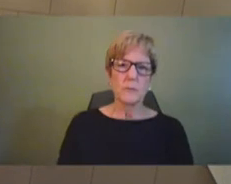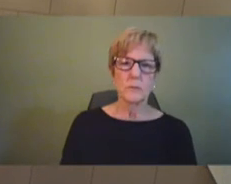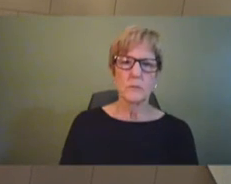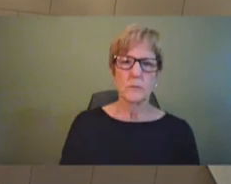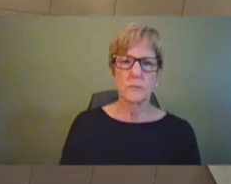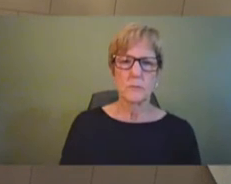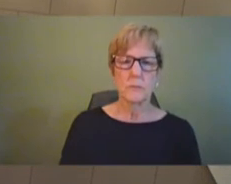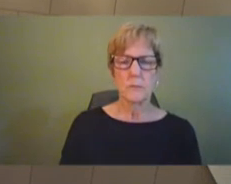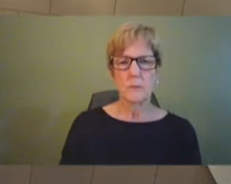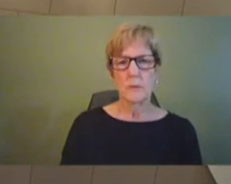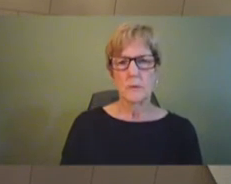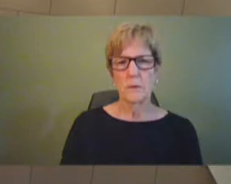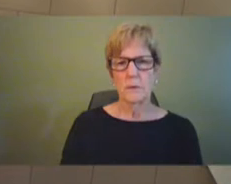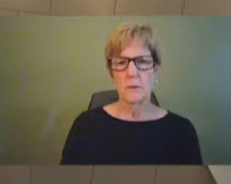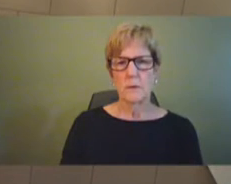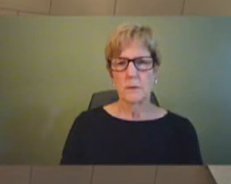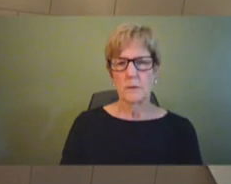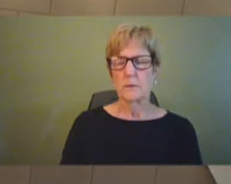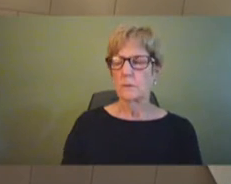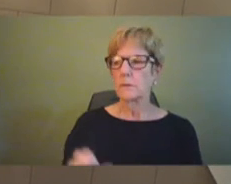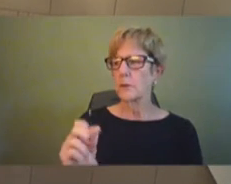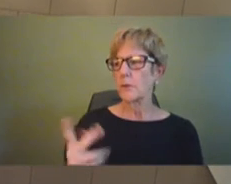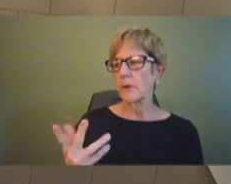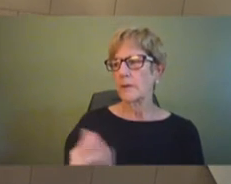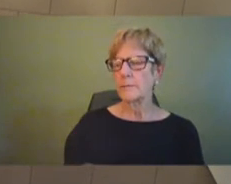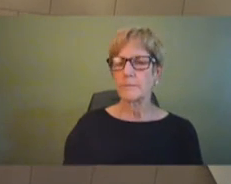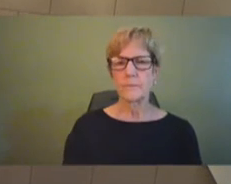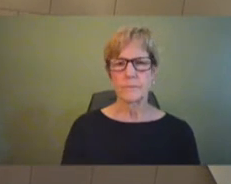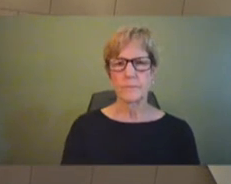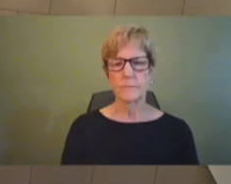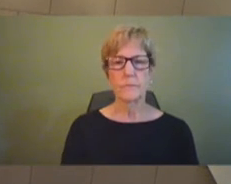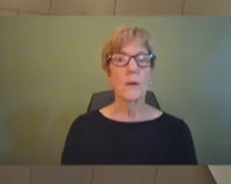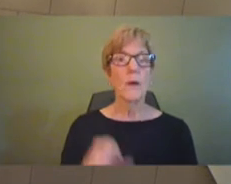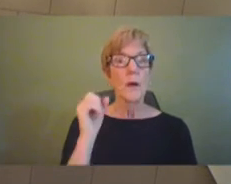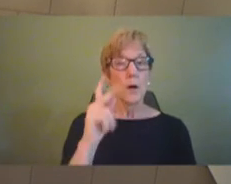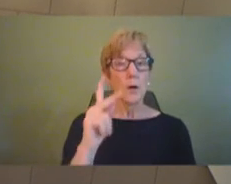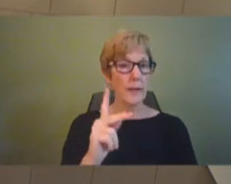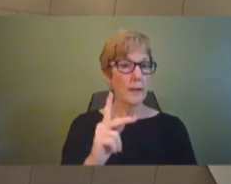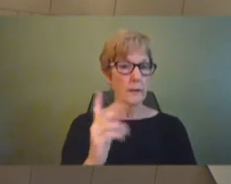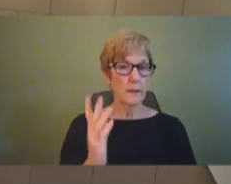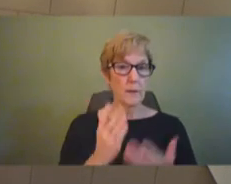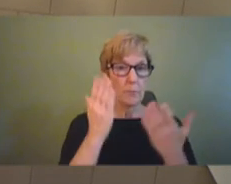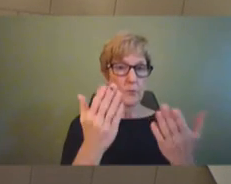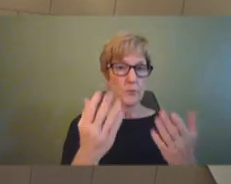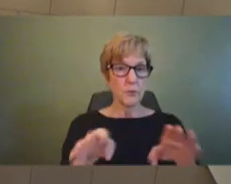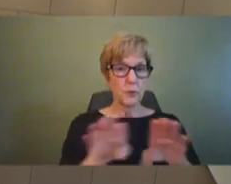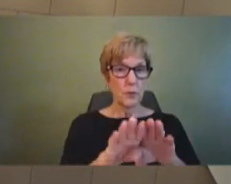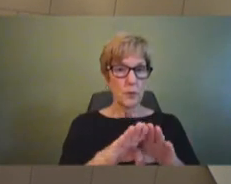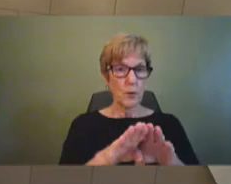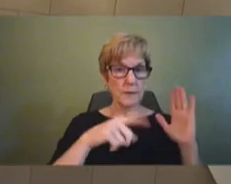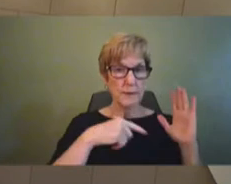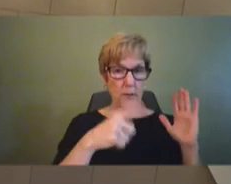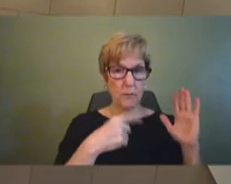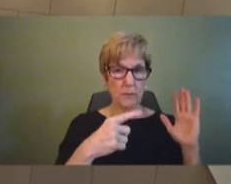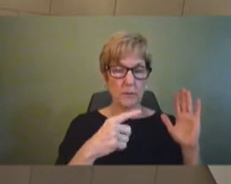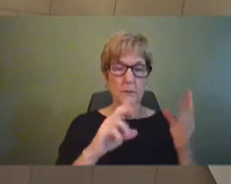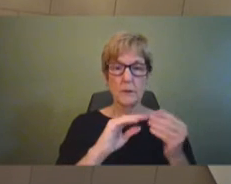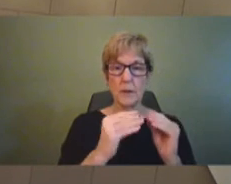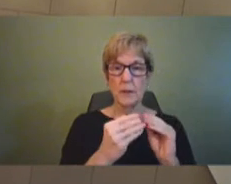um okay yeah all right so um do I have a motion to close the public hearing on item